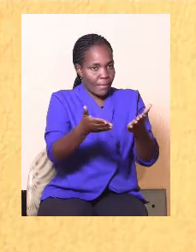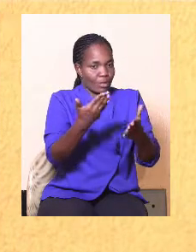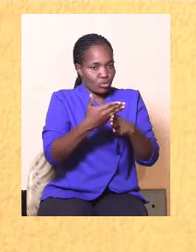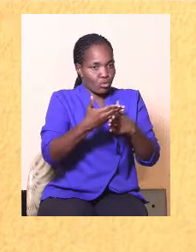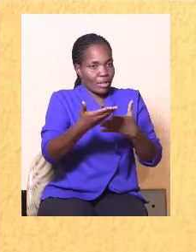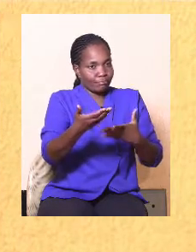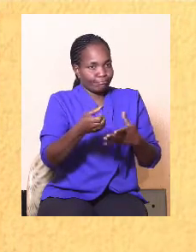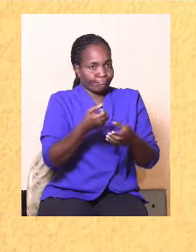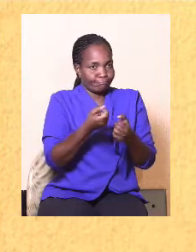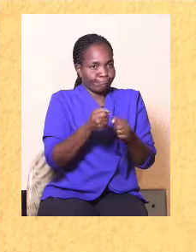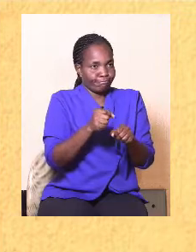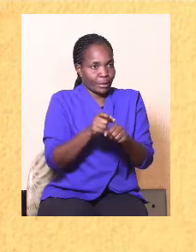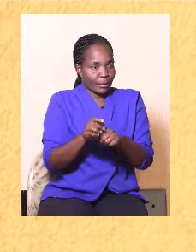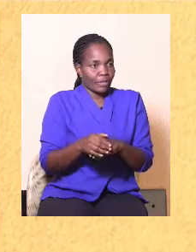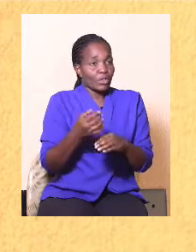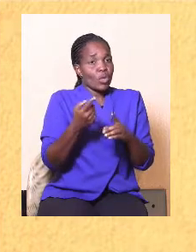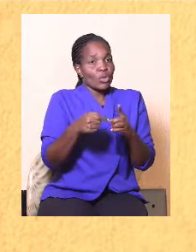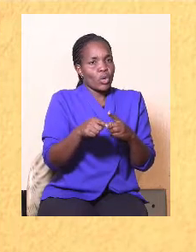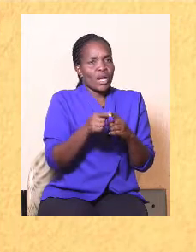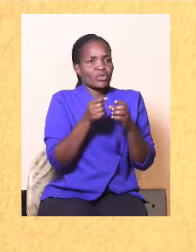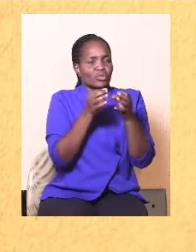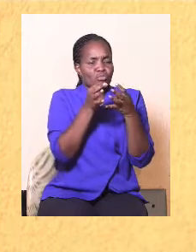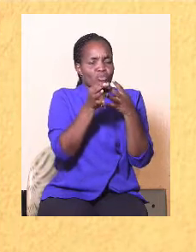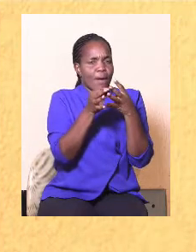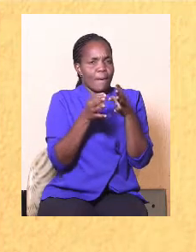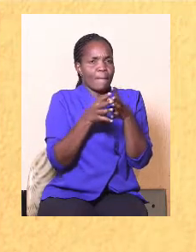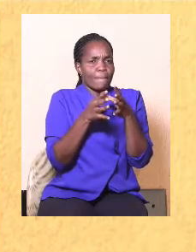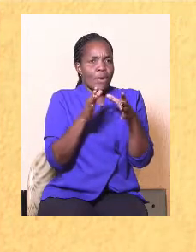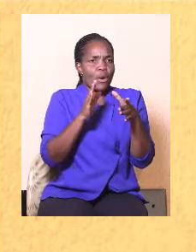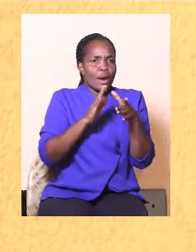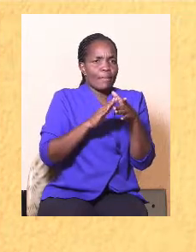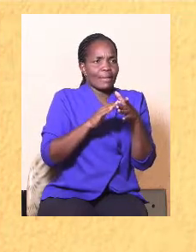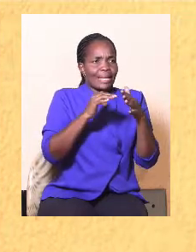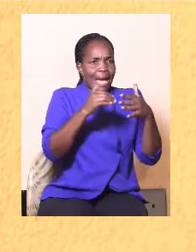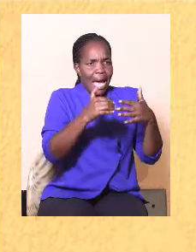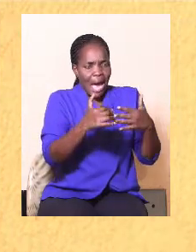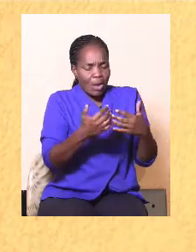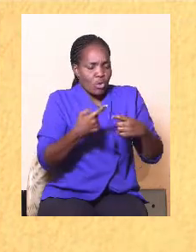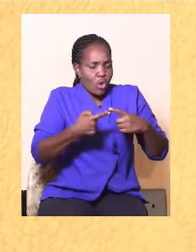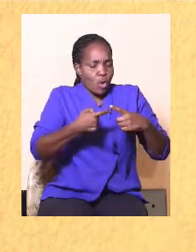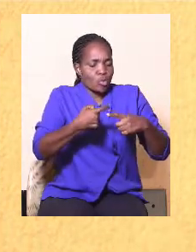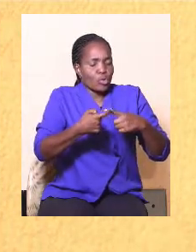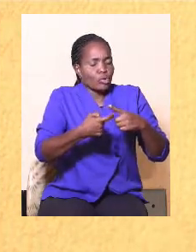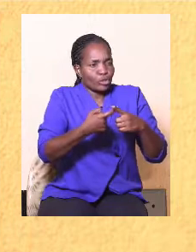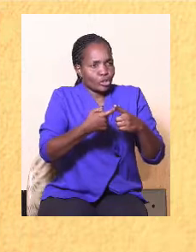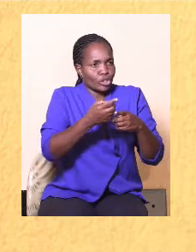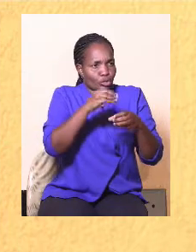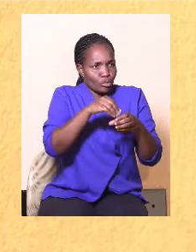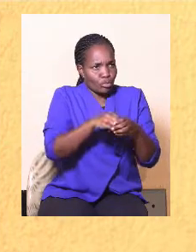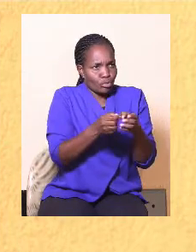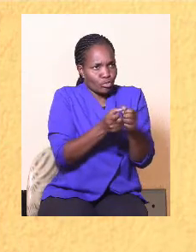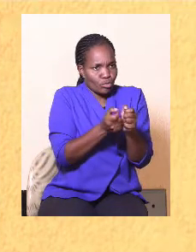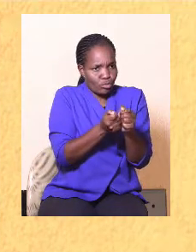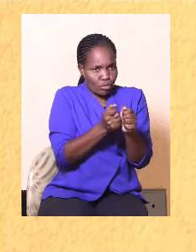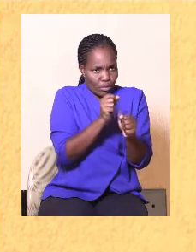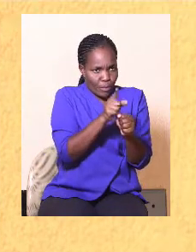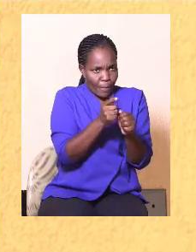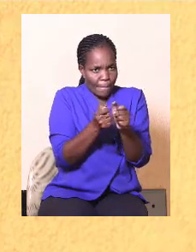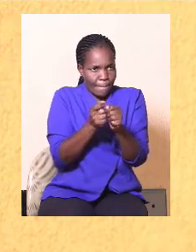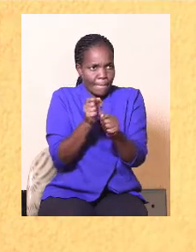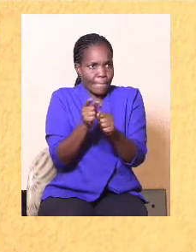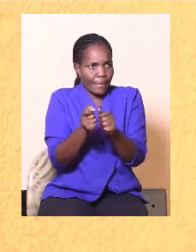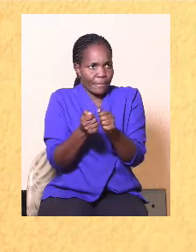information campaign to explain to Namibians the details of claiming, yeah, which is nothing else other than for